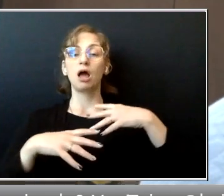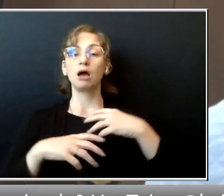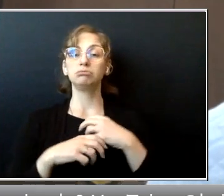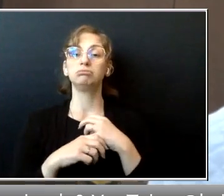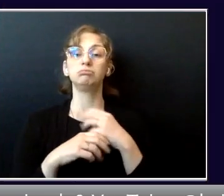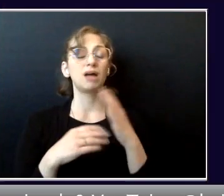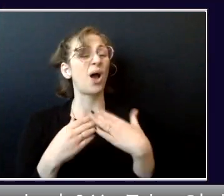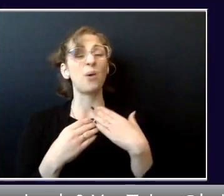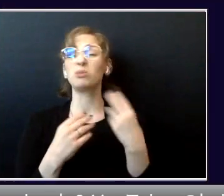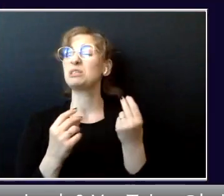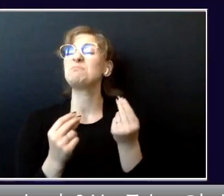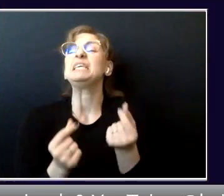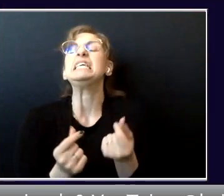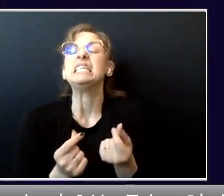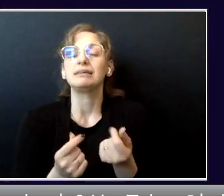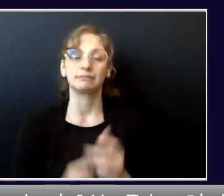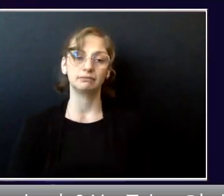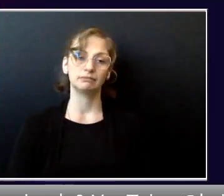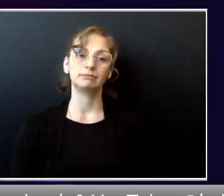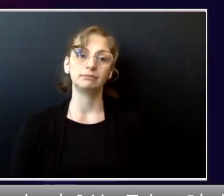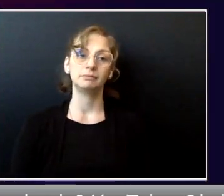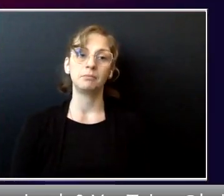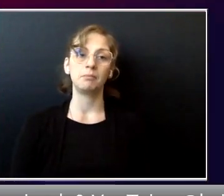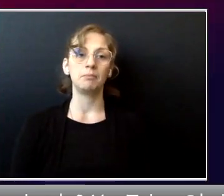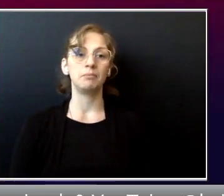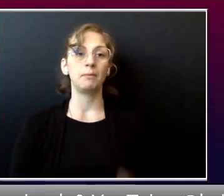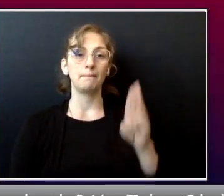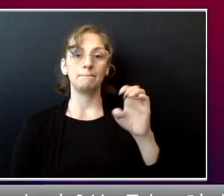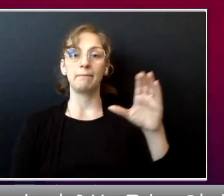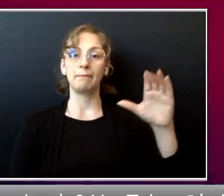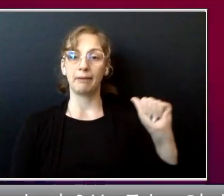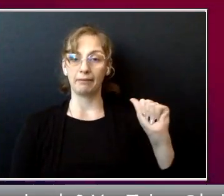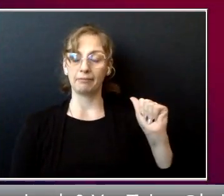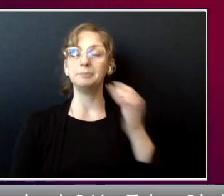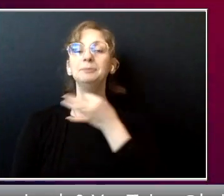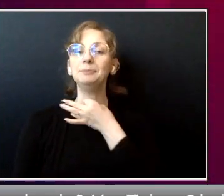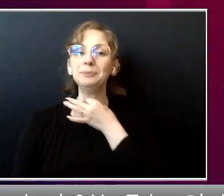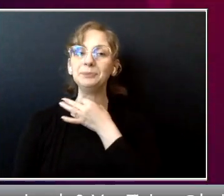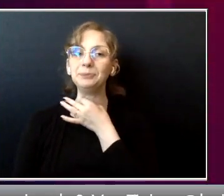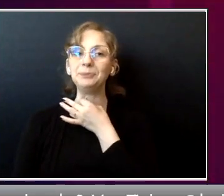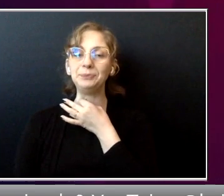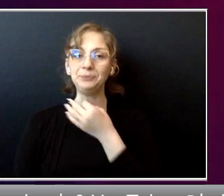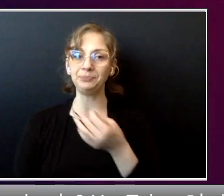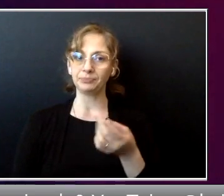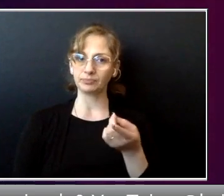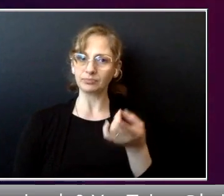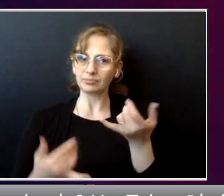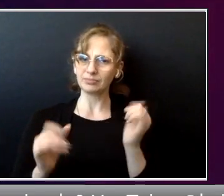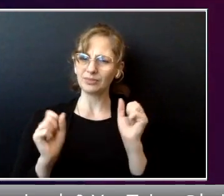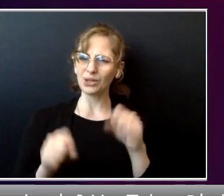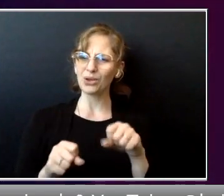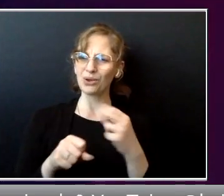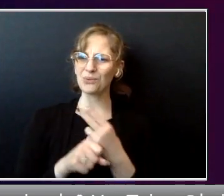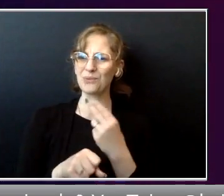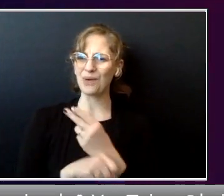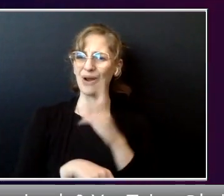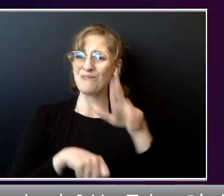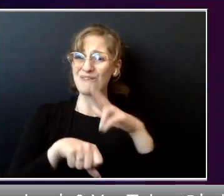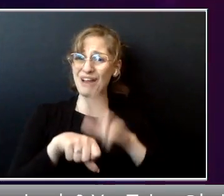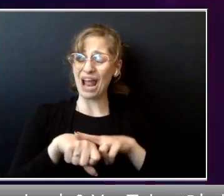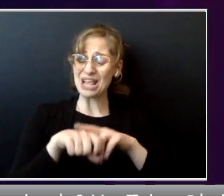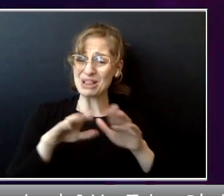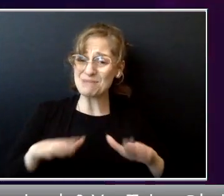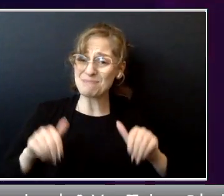immediate. Becca has a question. Becca wants to know if you could still wear your regular pants. Did you have to switch to